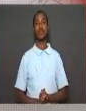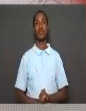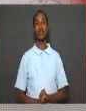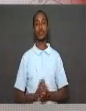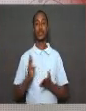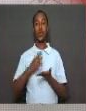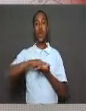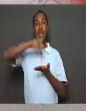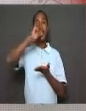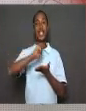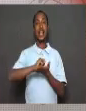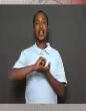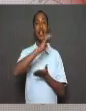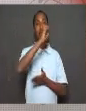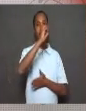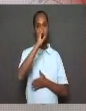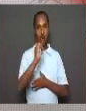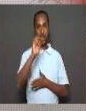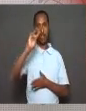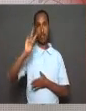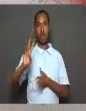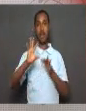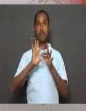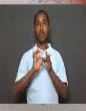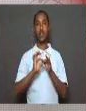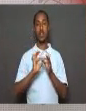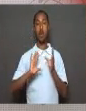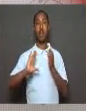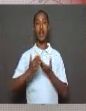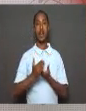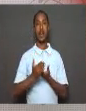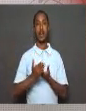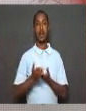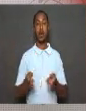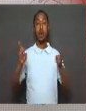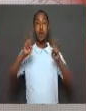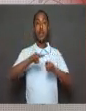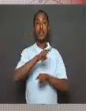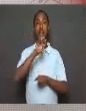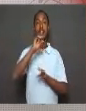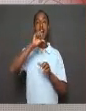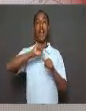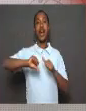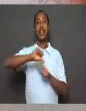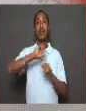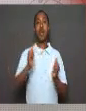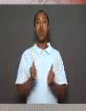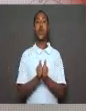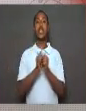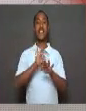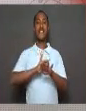We learned that coordinate covalent bonds occur when there is an atom with a